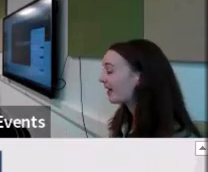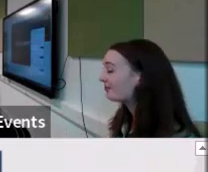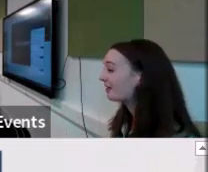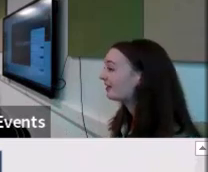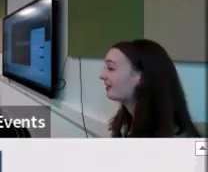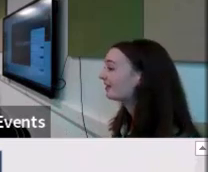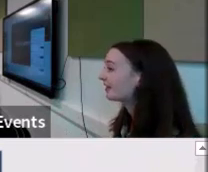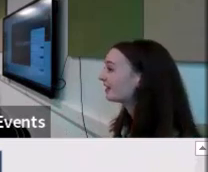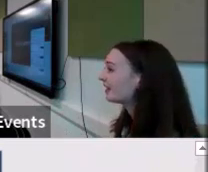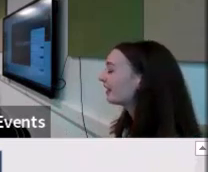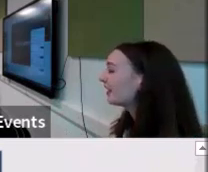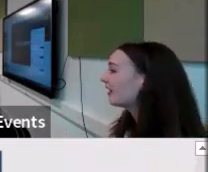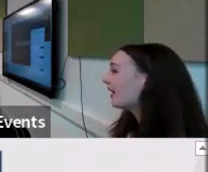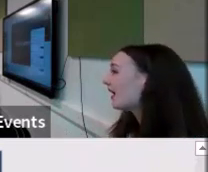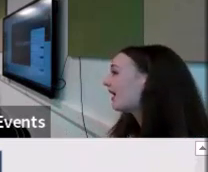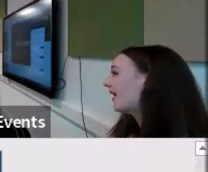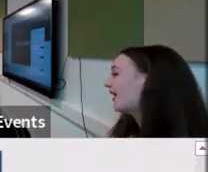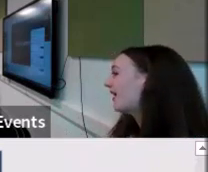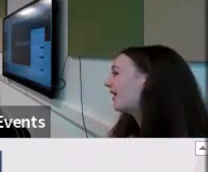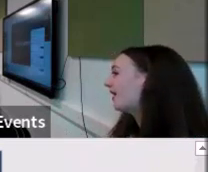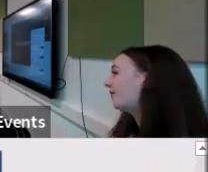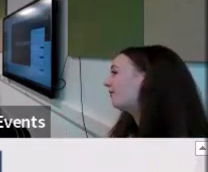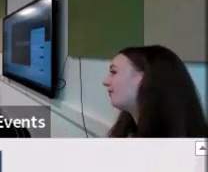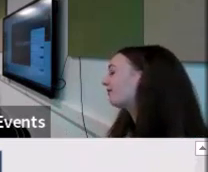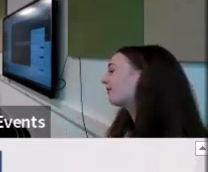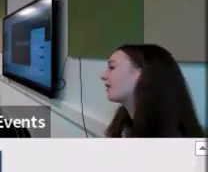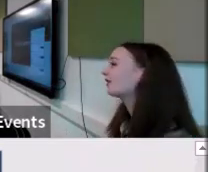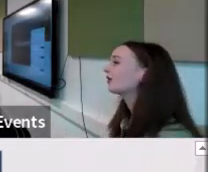hearing impairment.